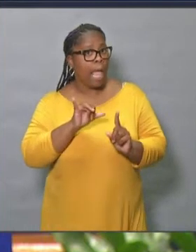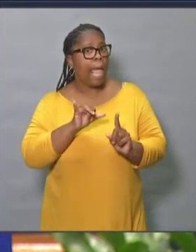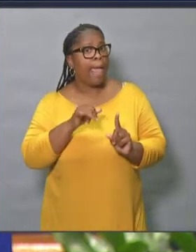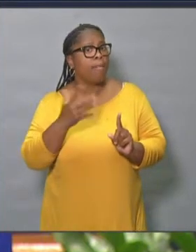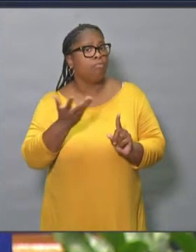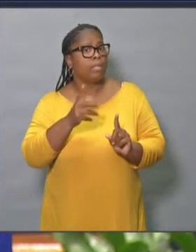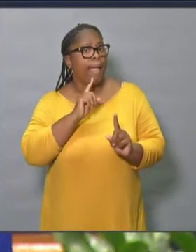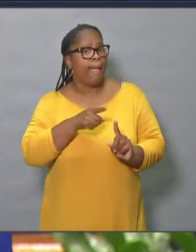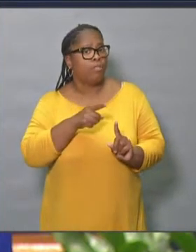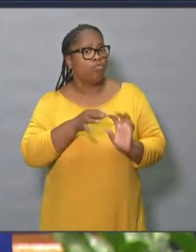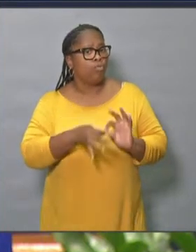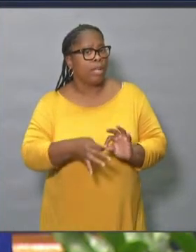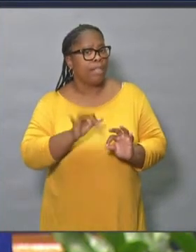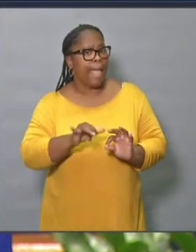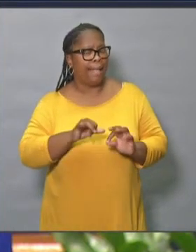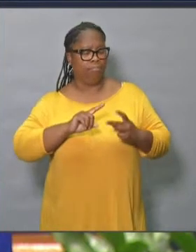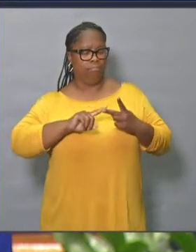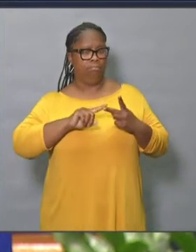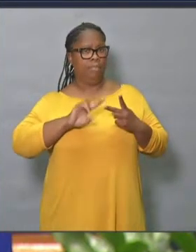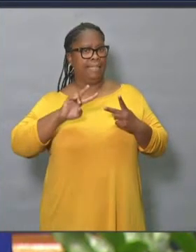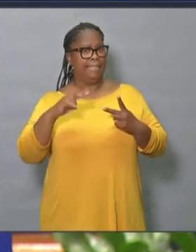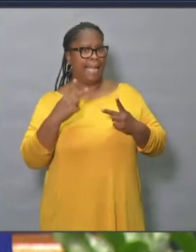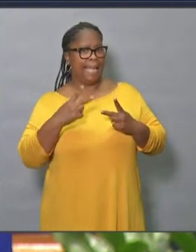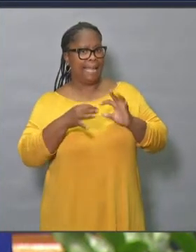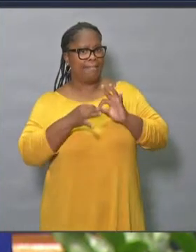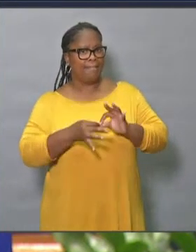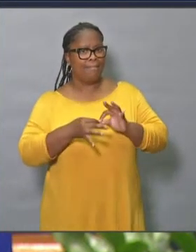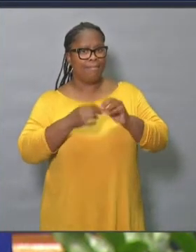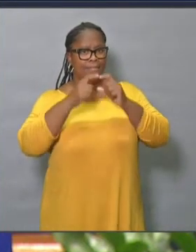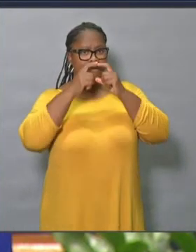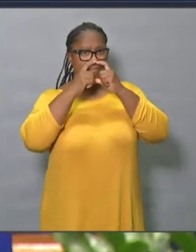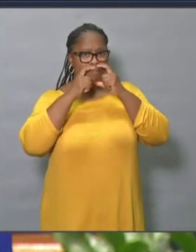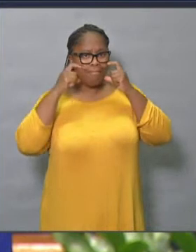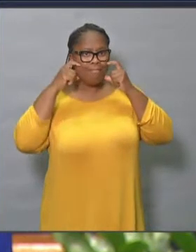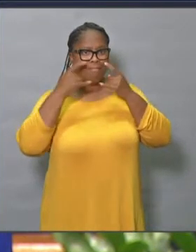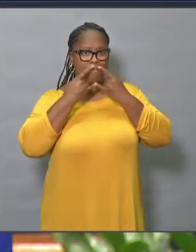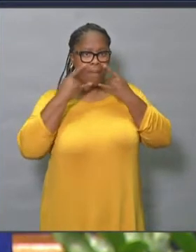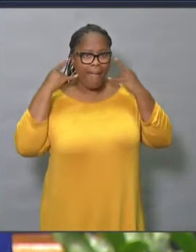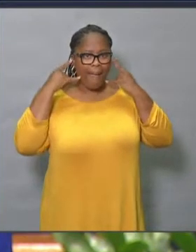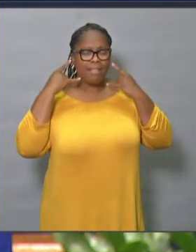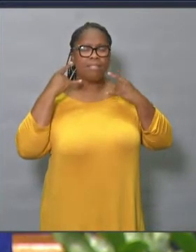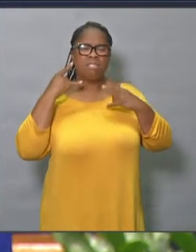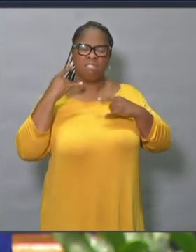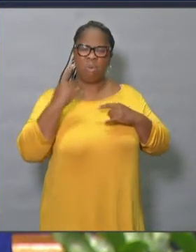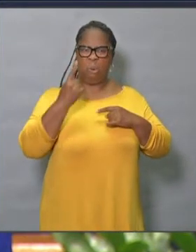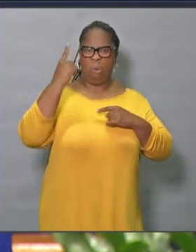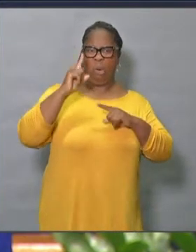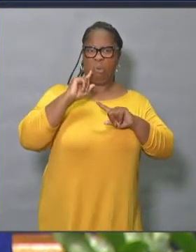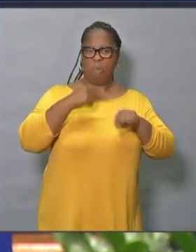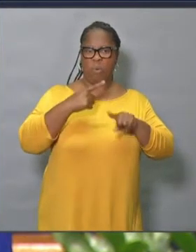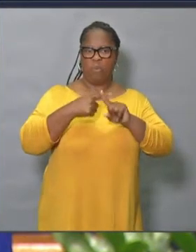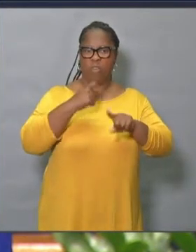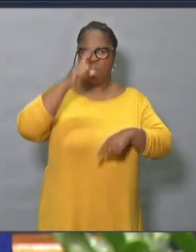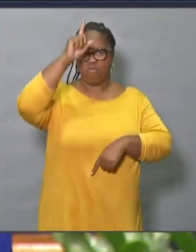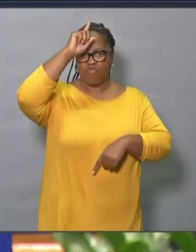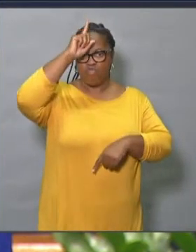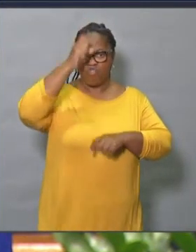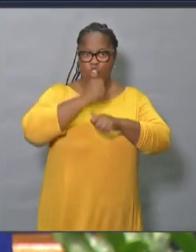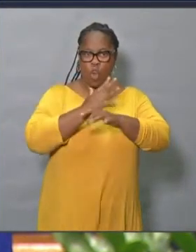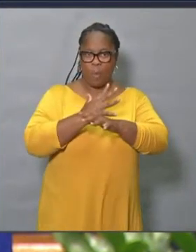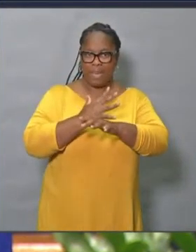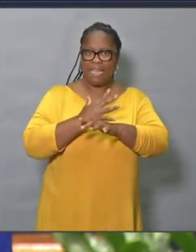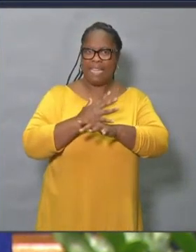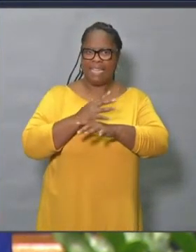the verdict on that? And my second question has to do with masking. I know there was a report in Germany in late